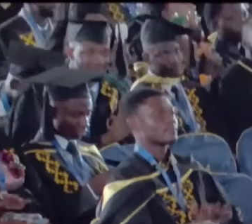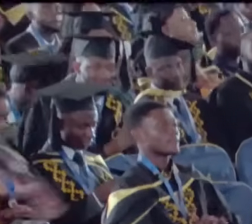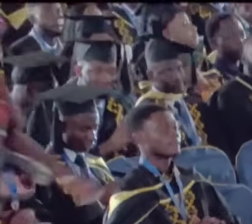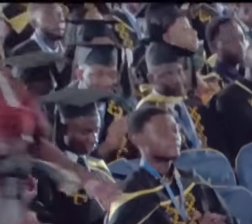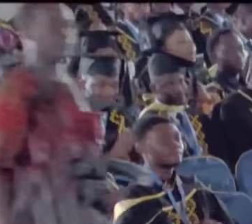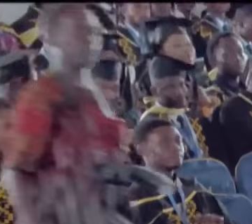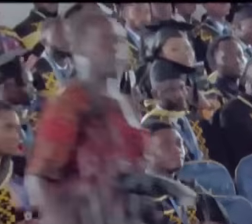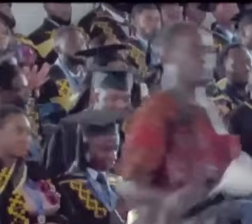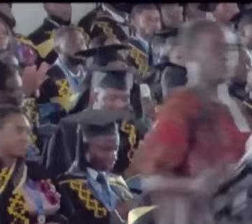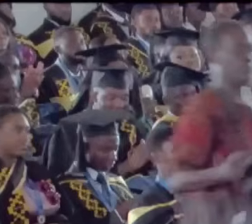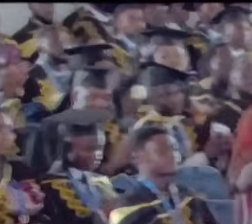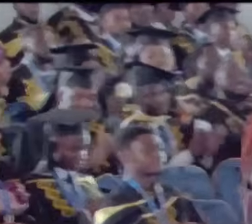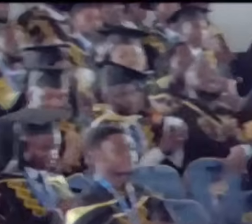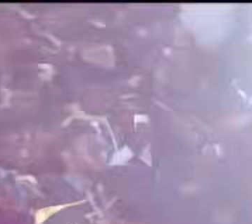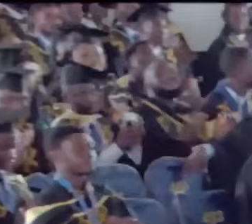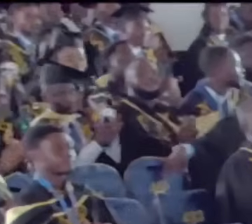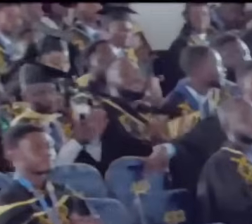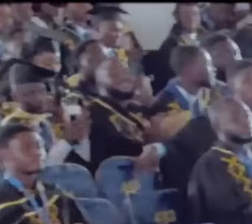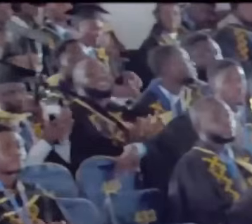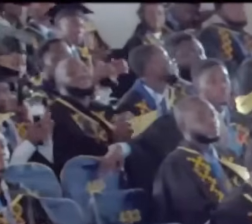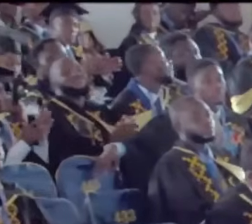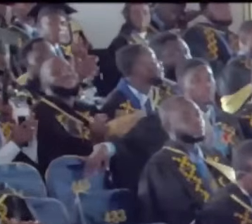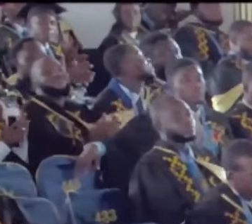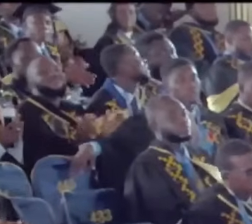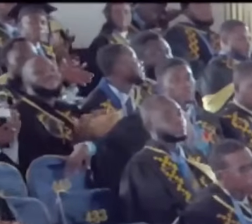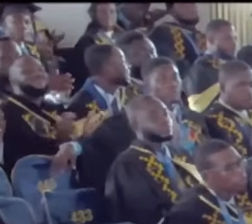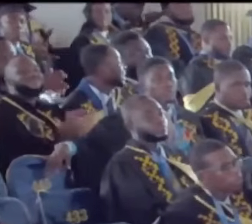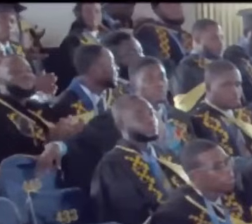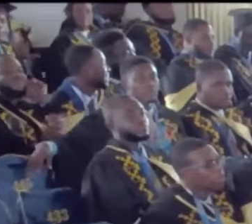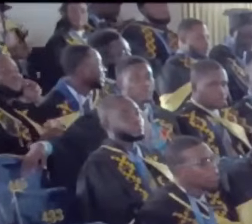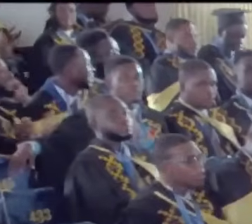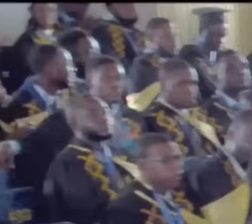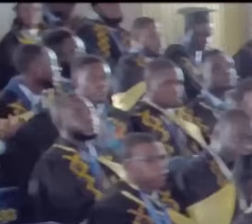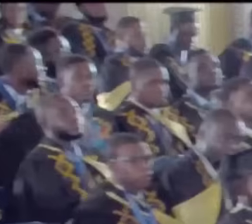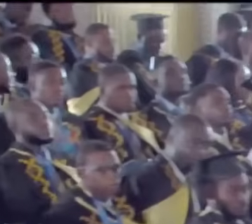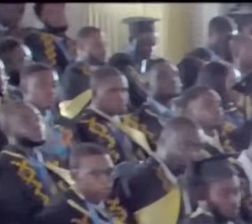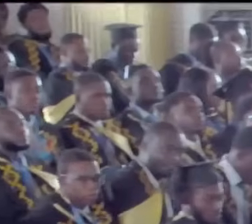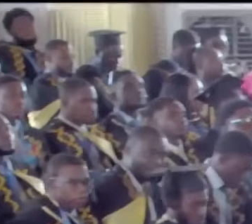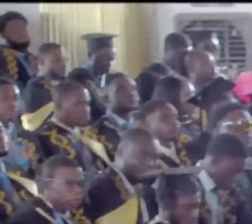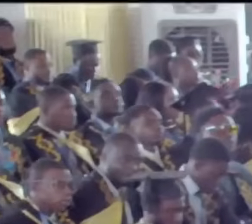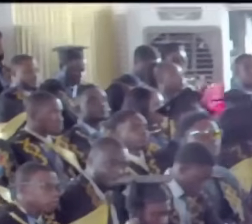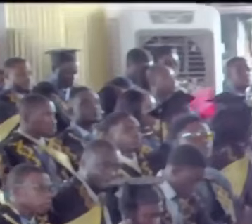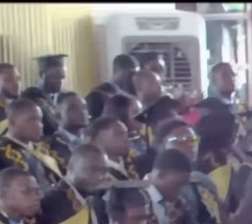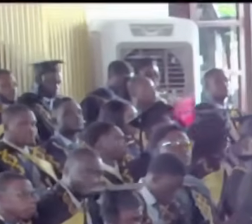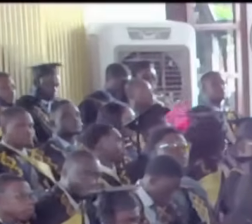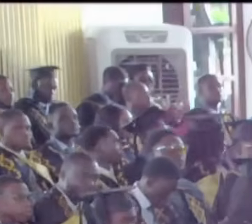deliver his address on behalf of his cohorts.